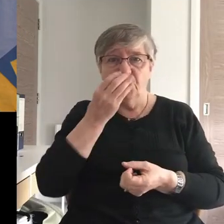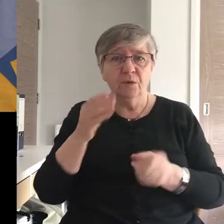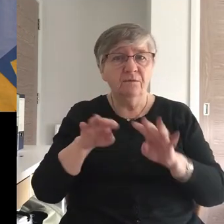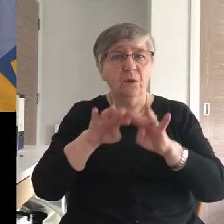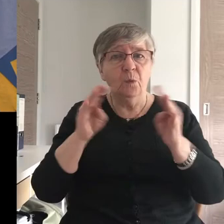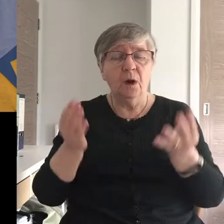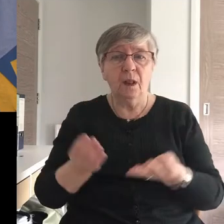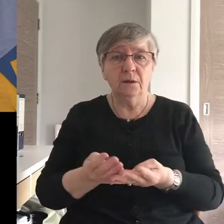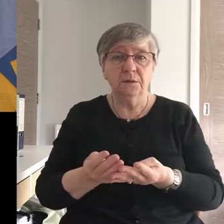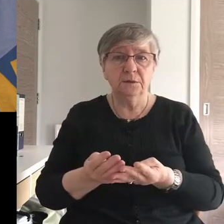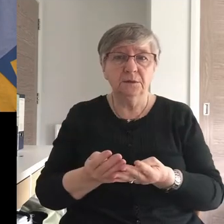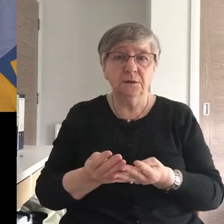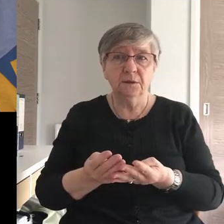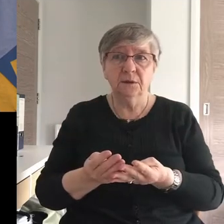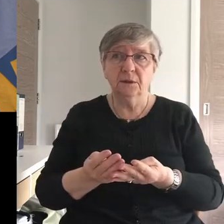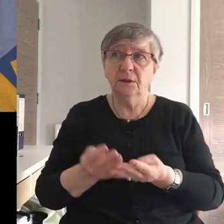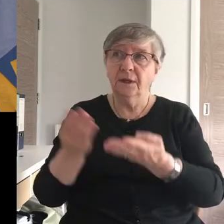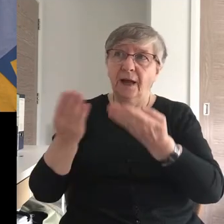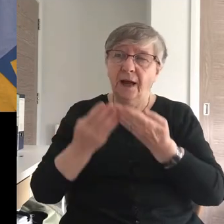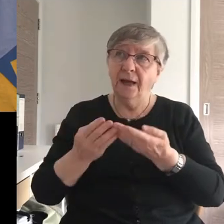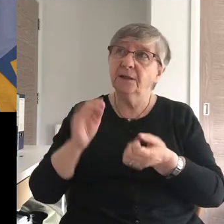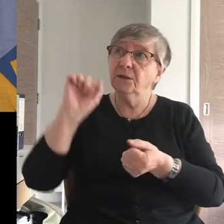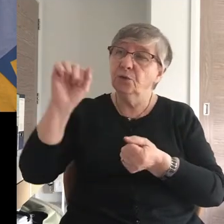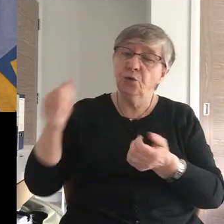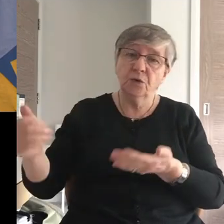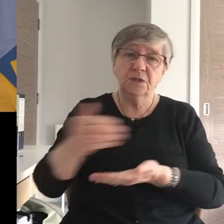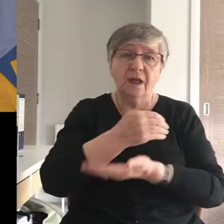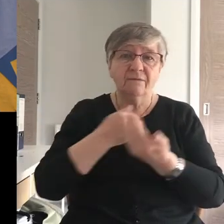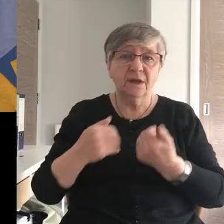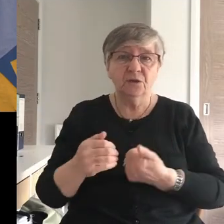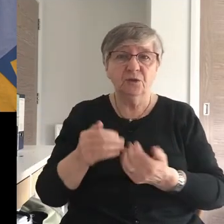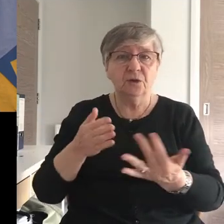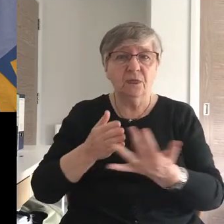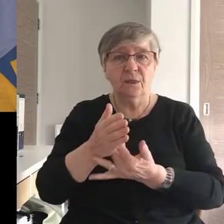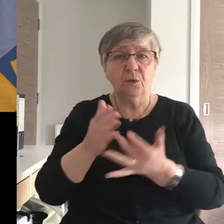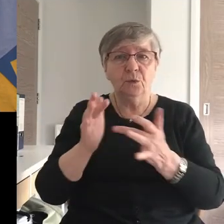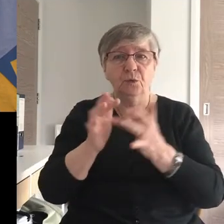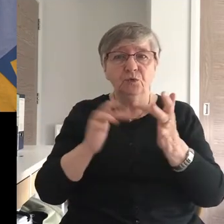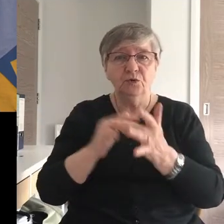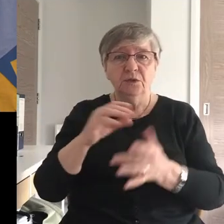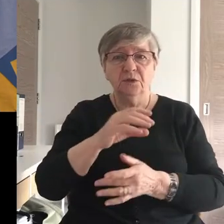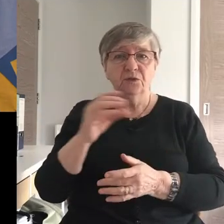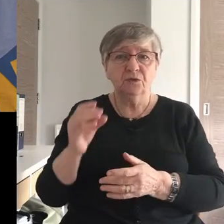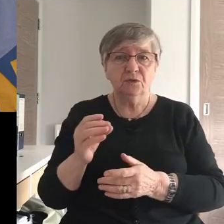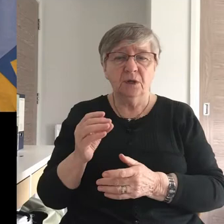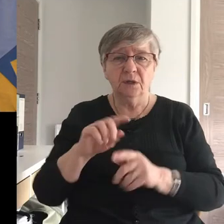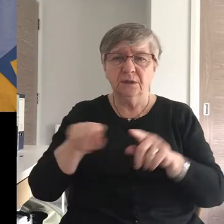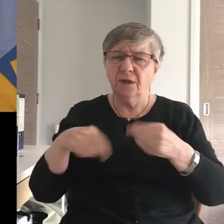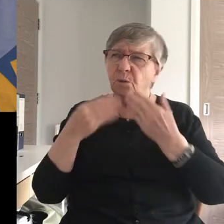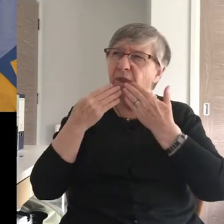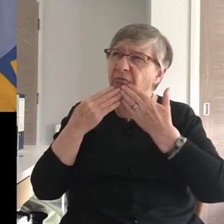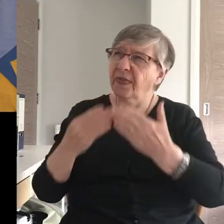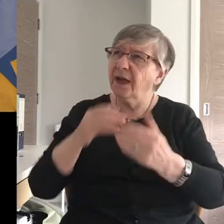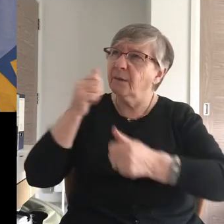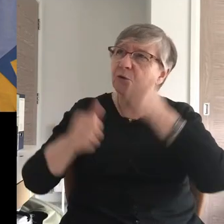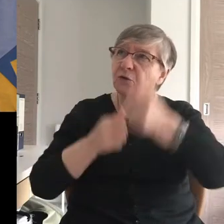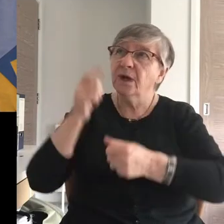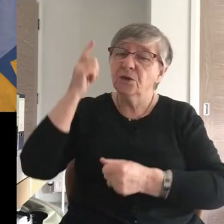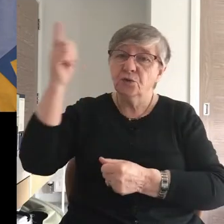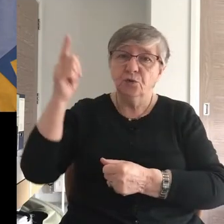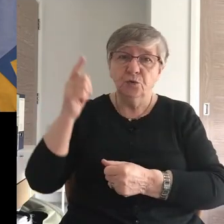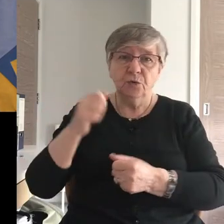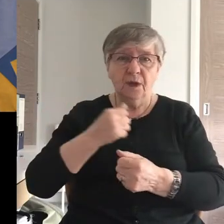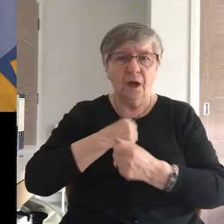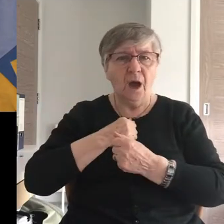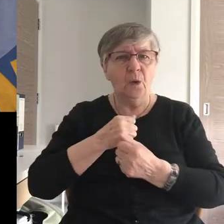world, and for the provision of that salvation that there is in Christ. And how we thank and praise you that that salvation